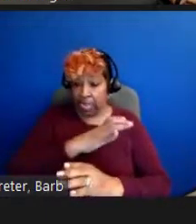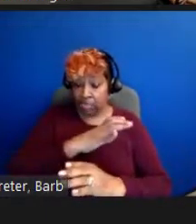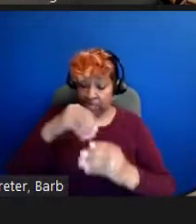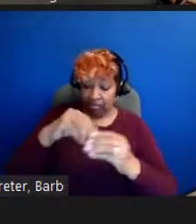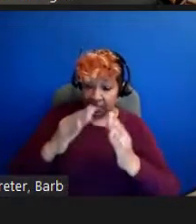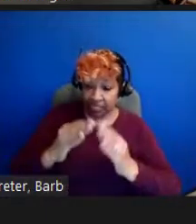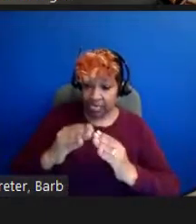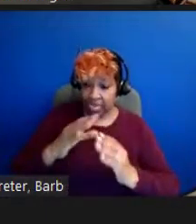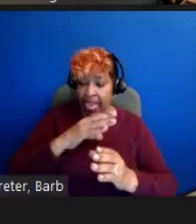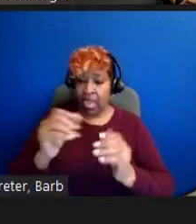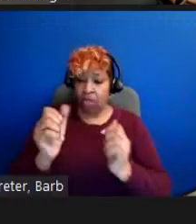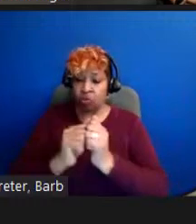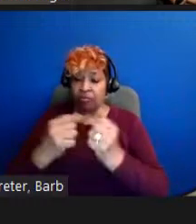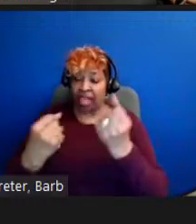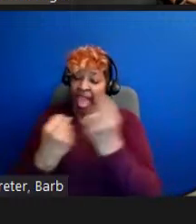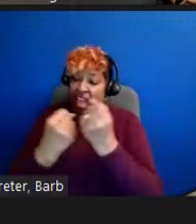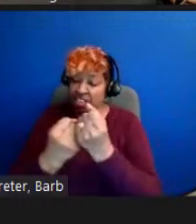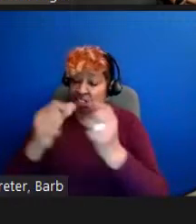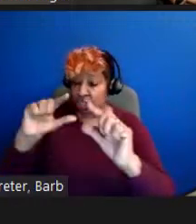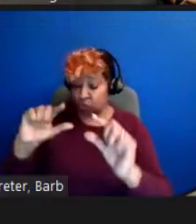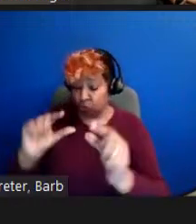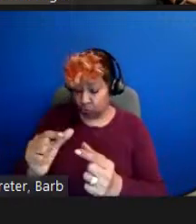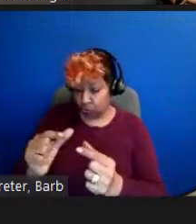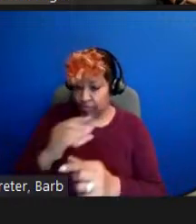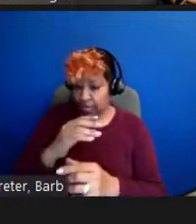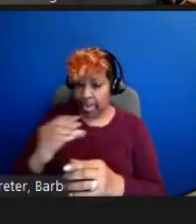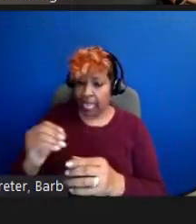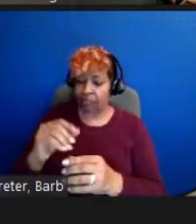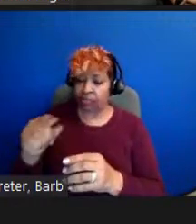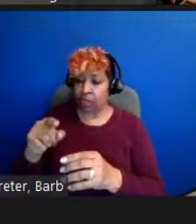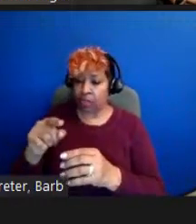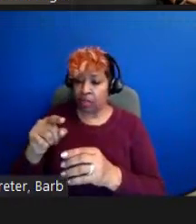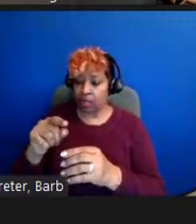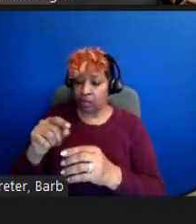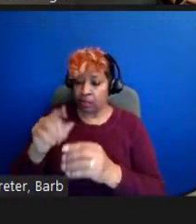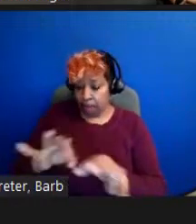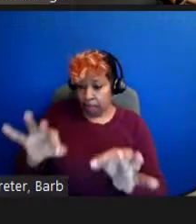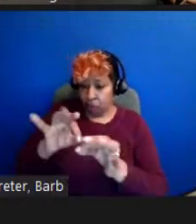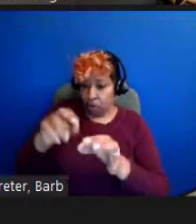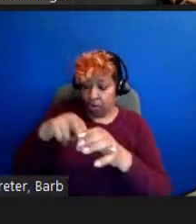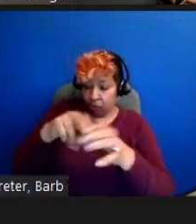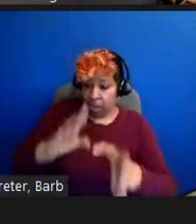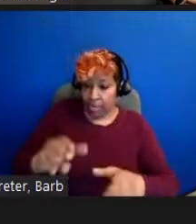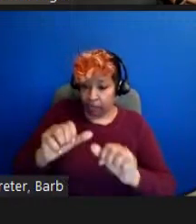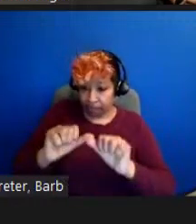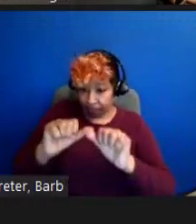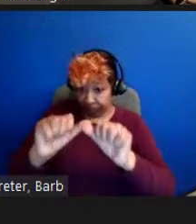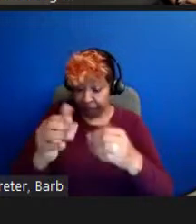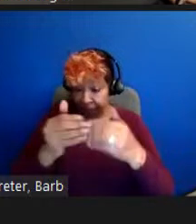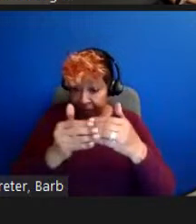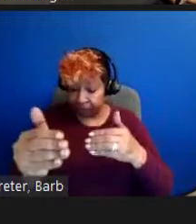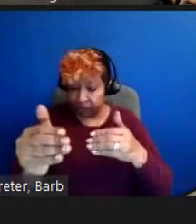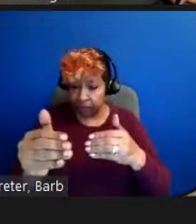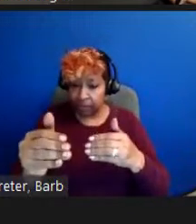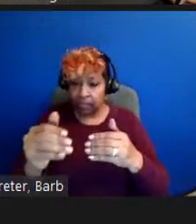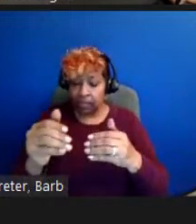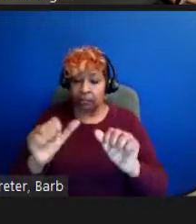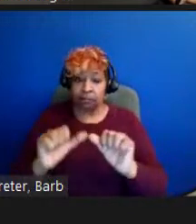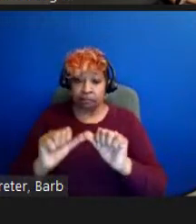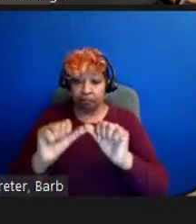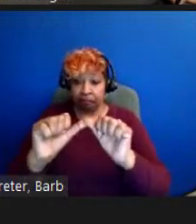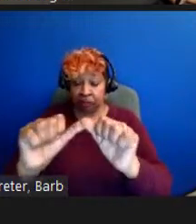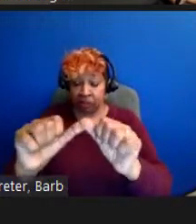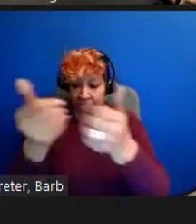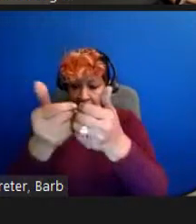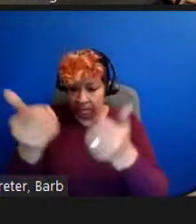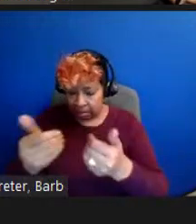our advocacy groups and our core riders as we go forward. Persistent segregation and the legacy